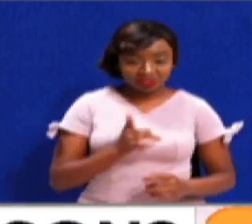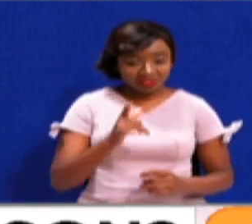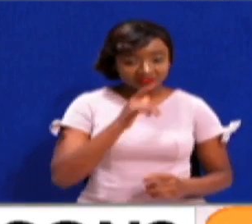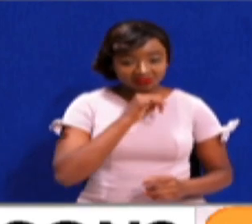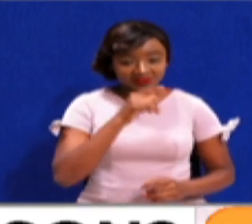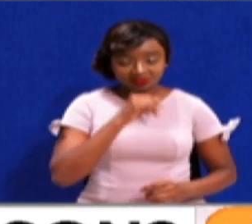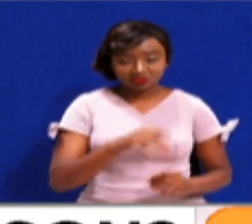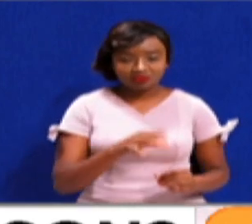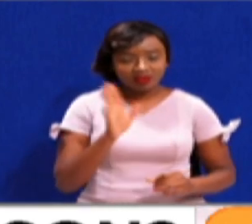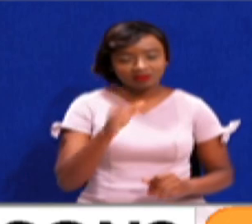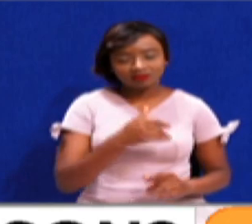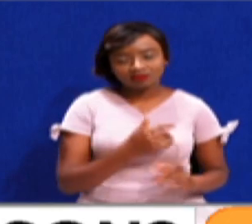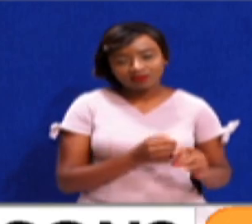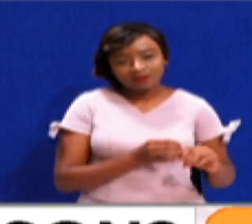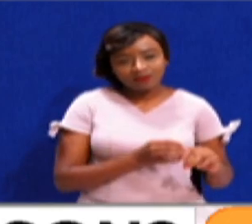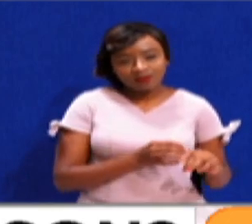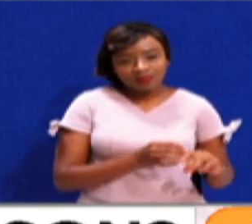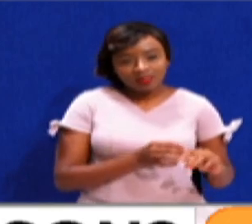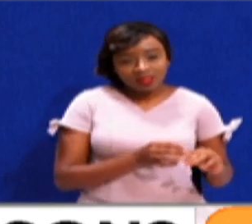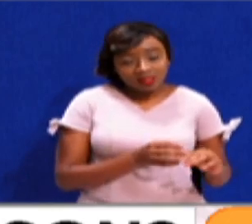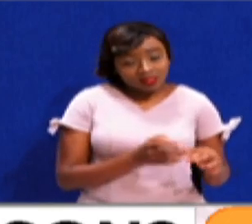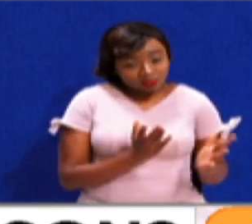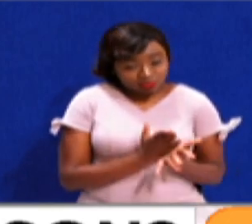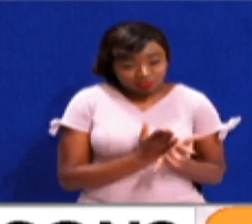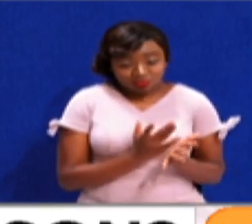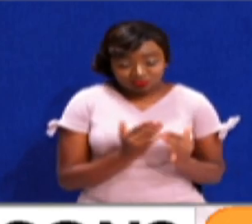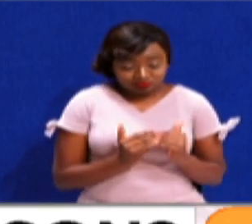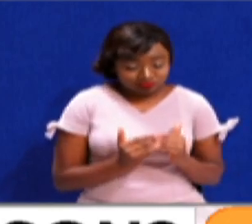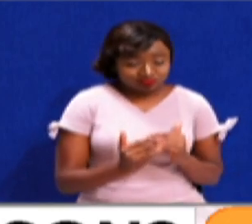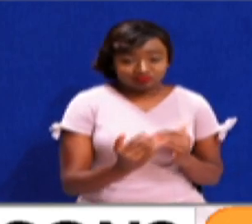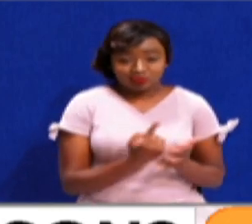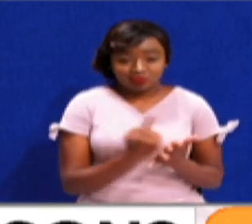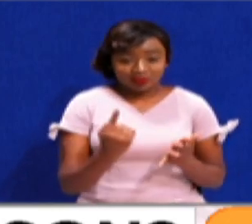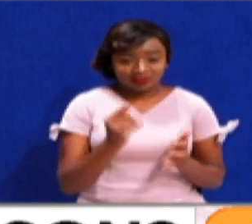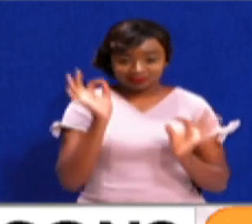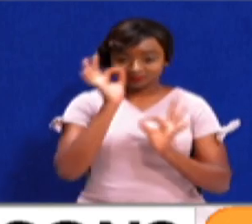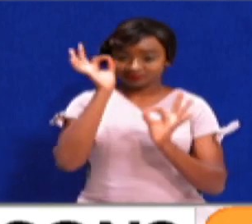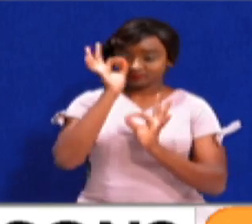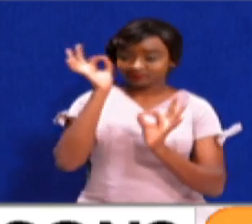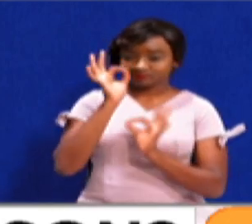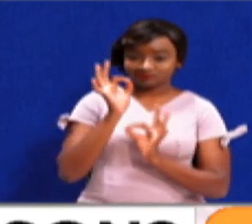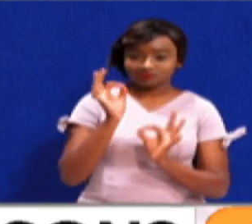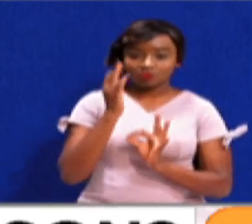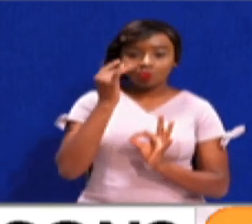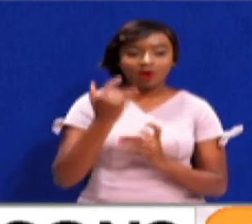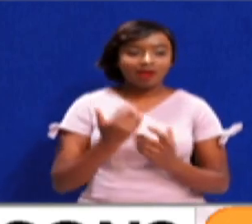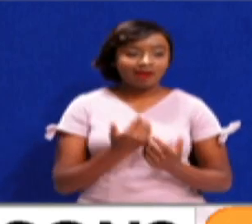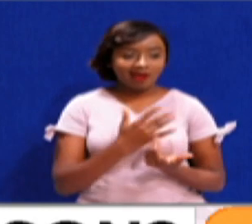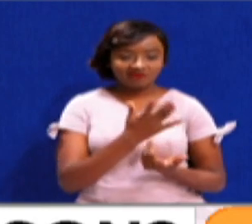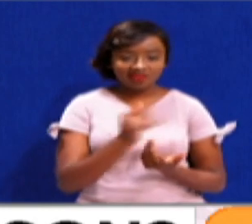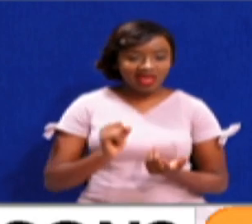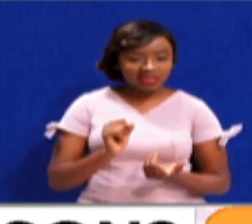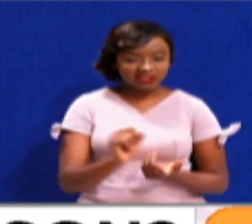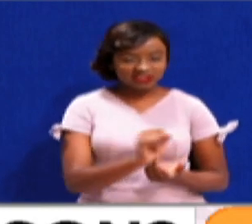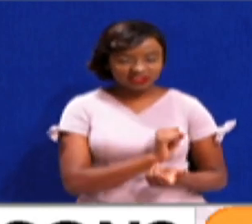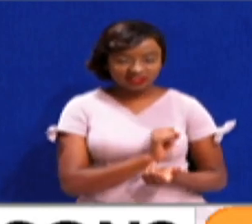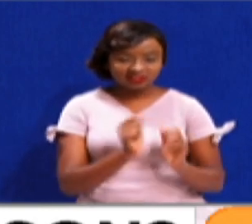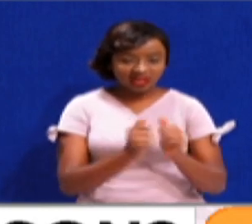gentlemen, it is an interesting week. We called it the 7th wonder of the Senate, Francis, and the